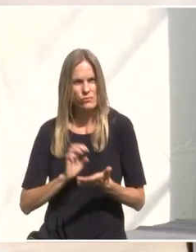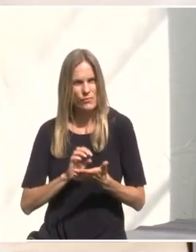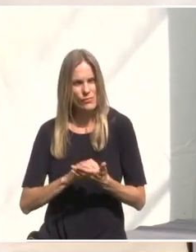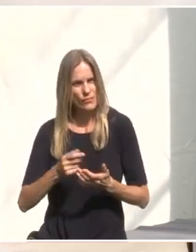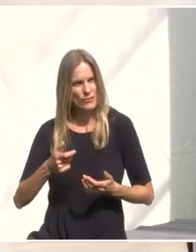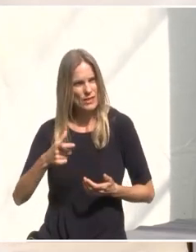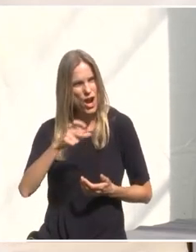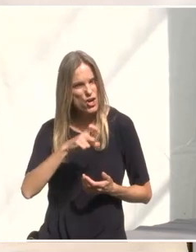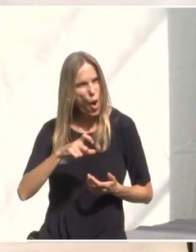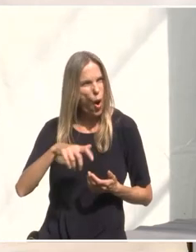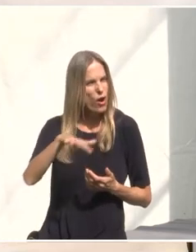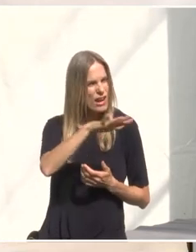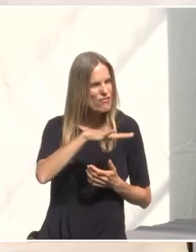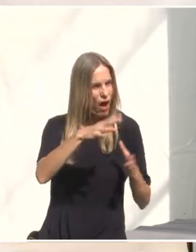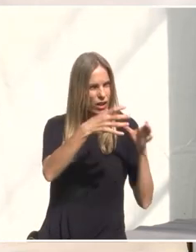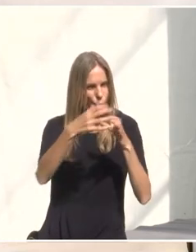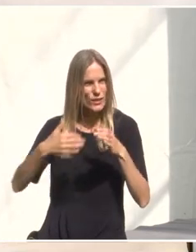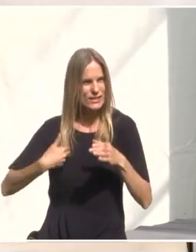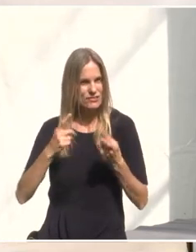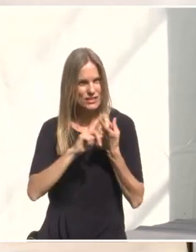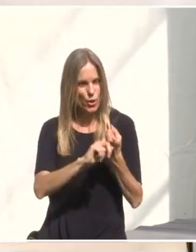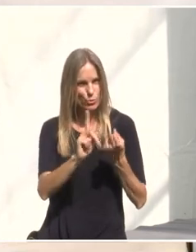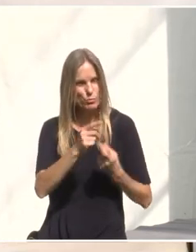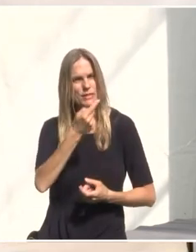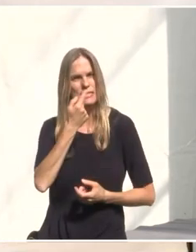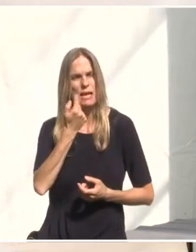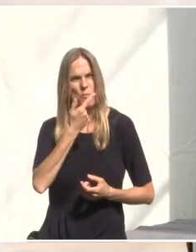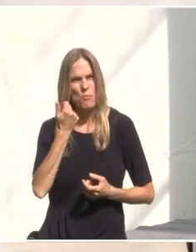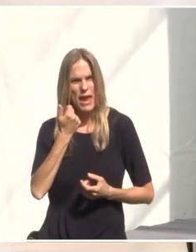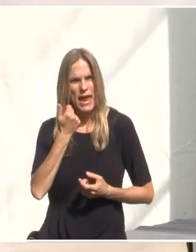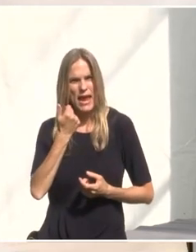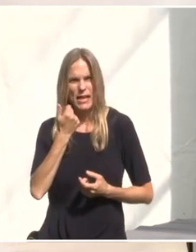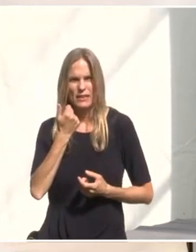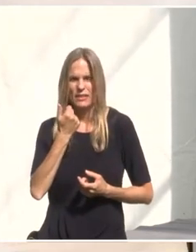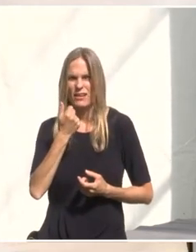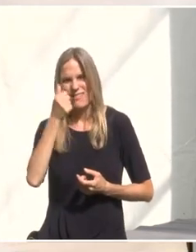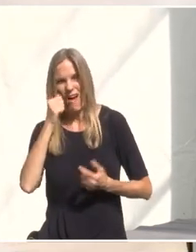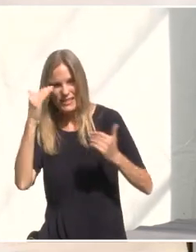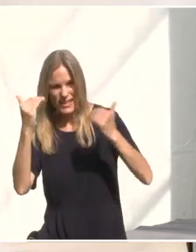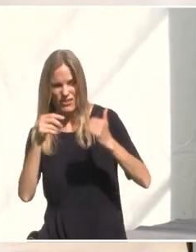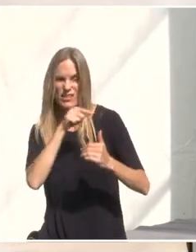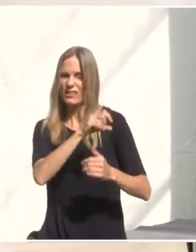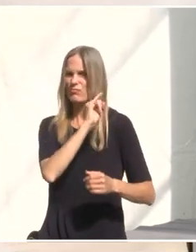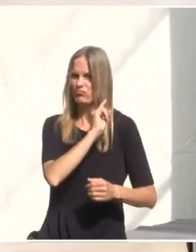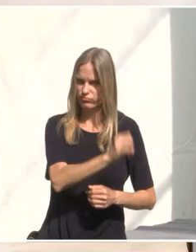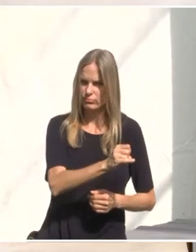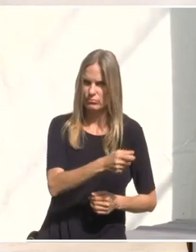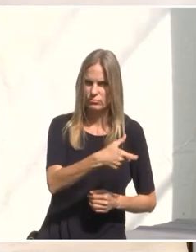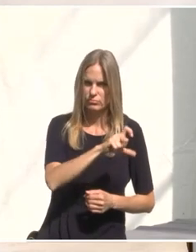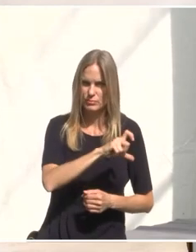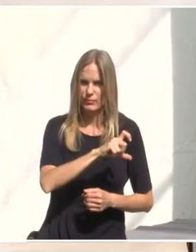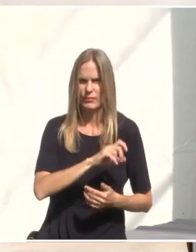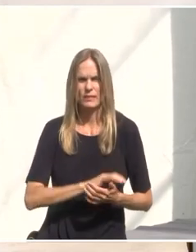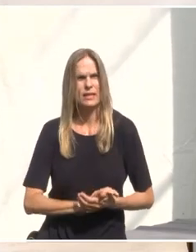of or health, men are worse off than women, and it's a lot to do with